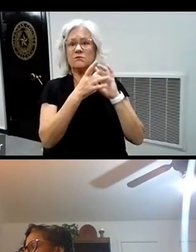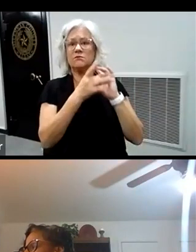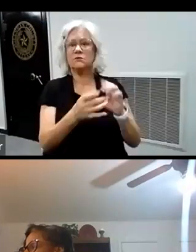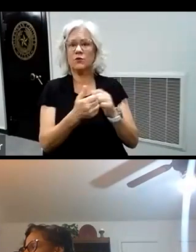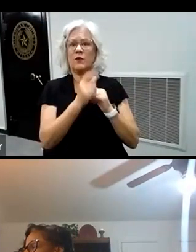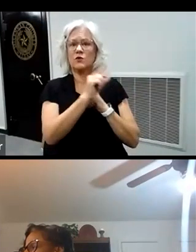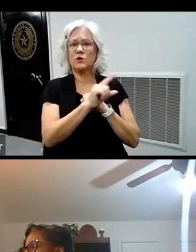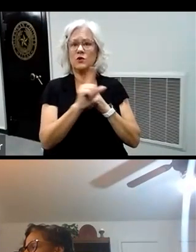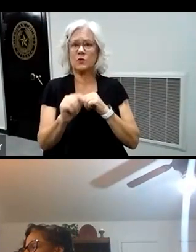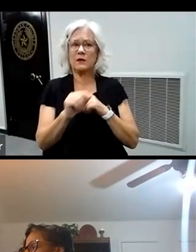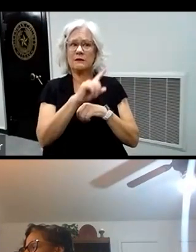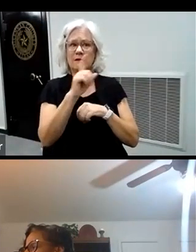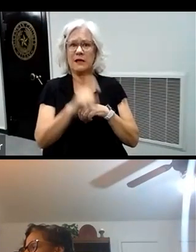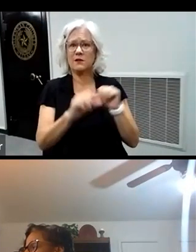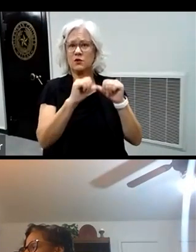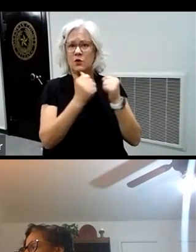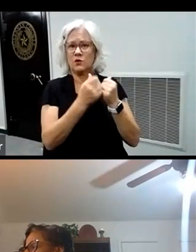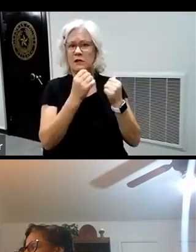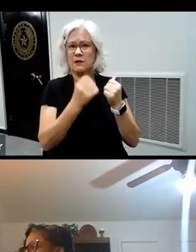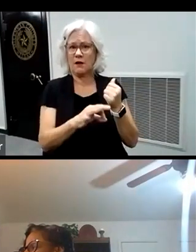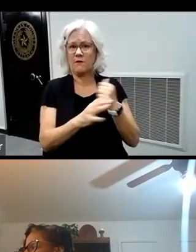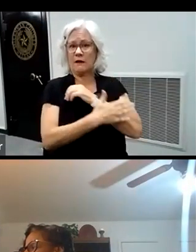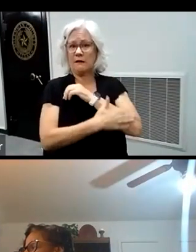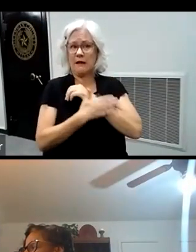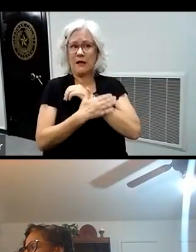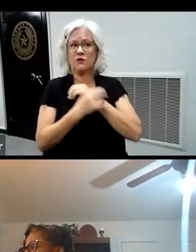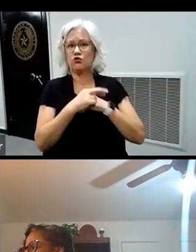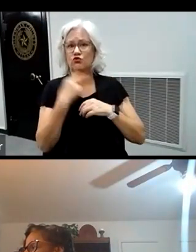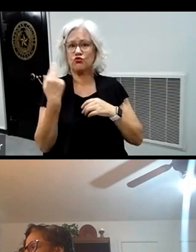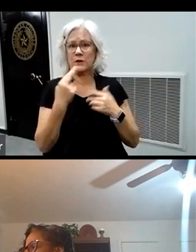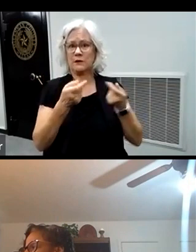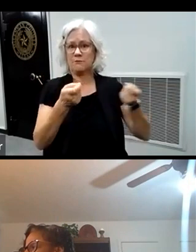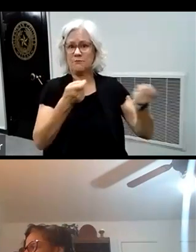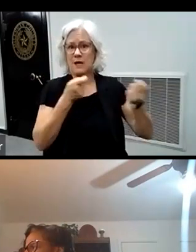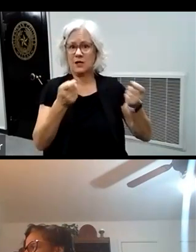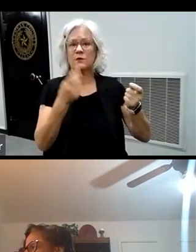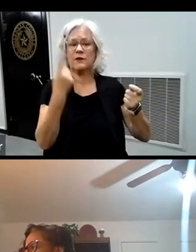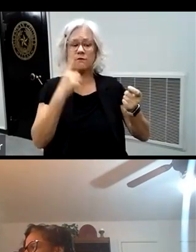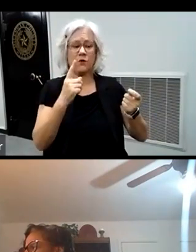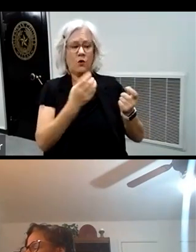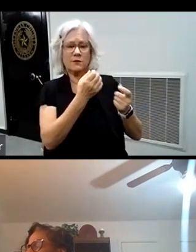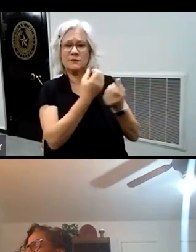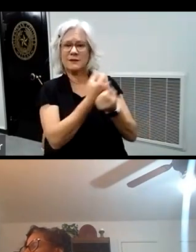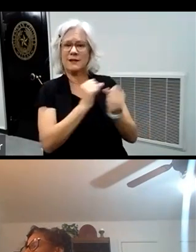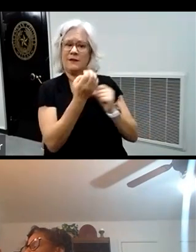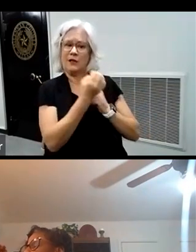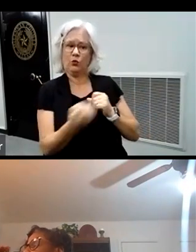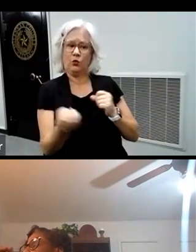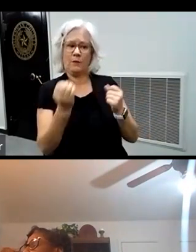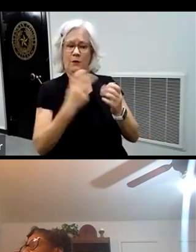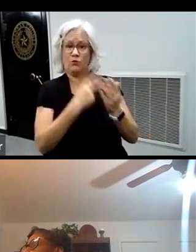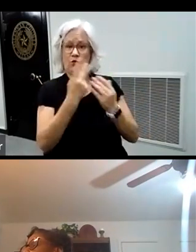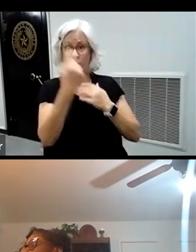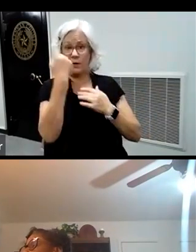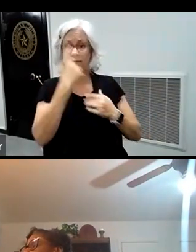Texas Association of Counties Risk Management Pool Employee Safety Equipment Program for law enforcement.